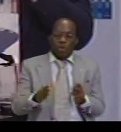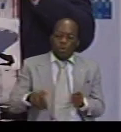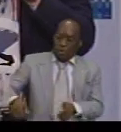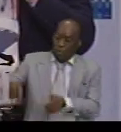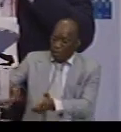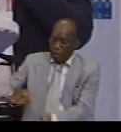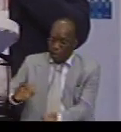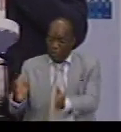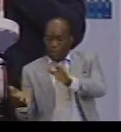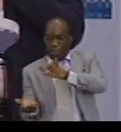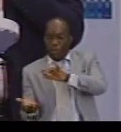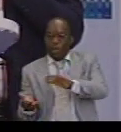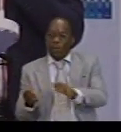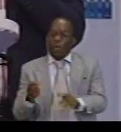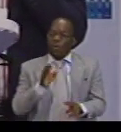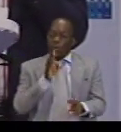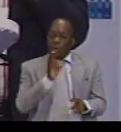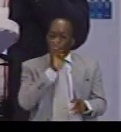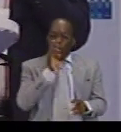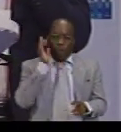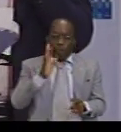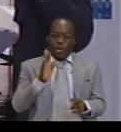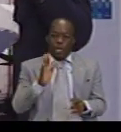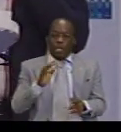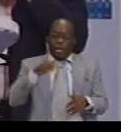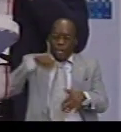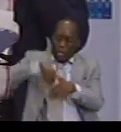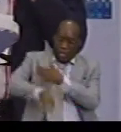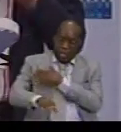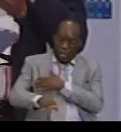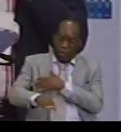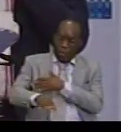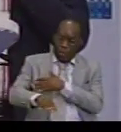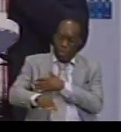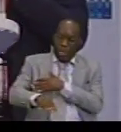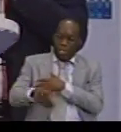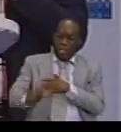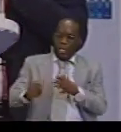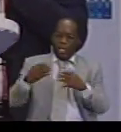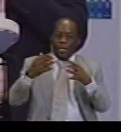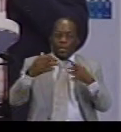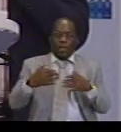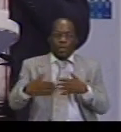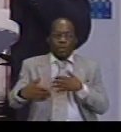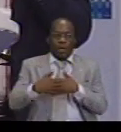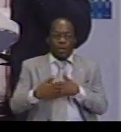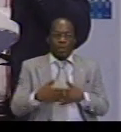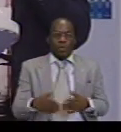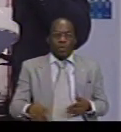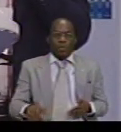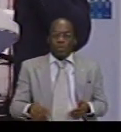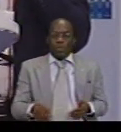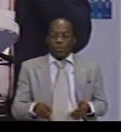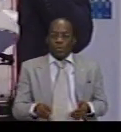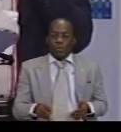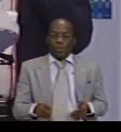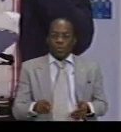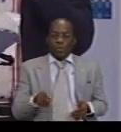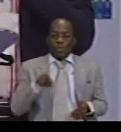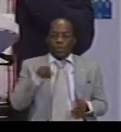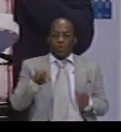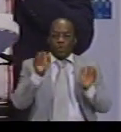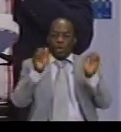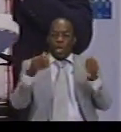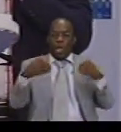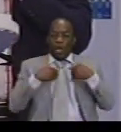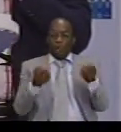water will be flowing, but will not be entering the bucket. You have come to the fountain of God,